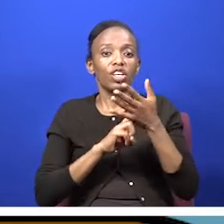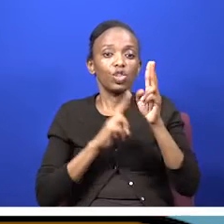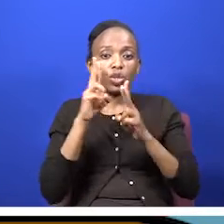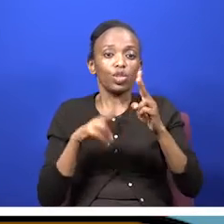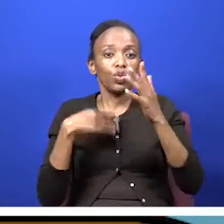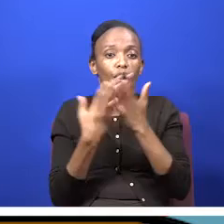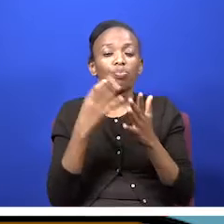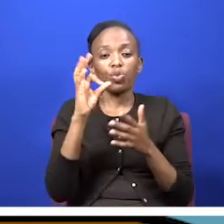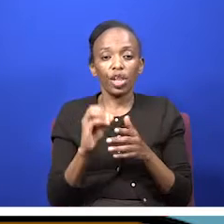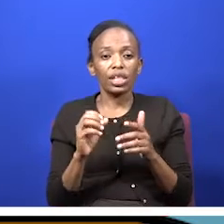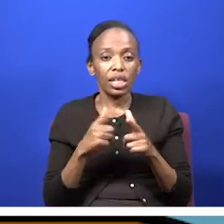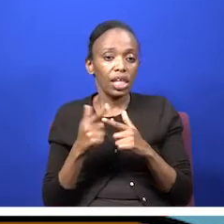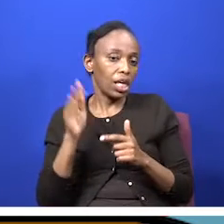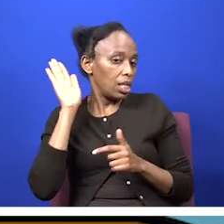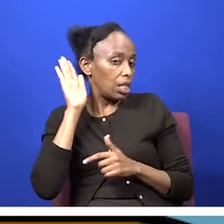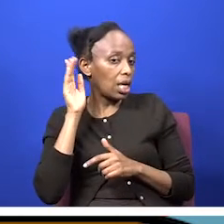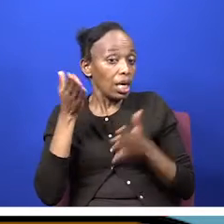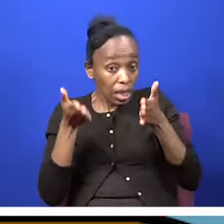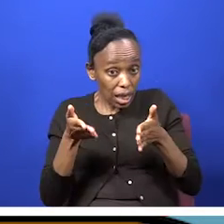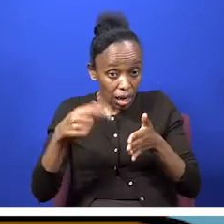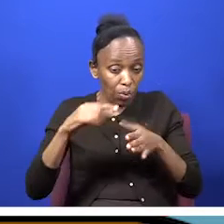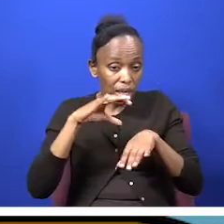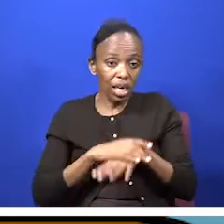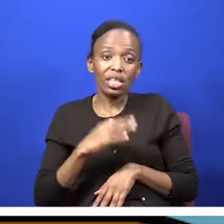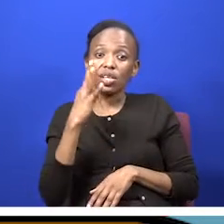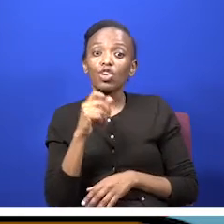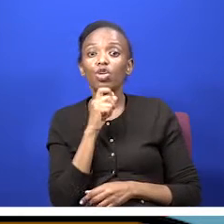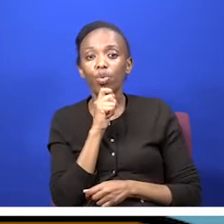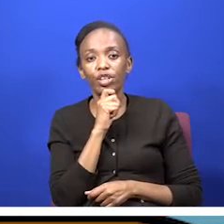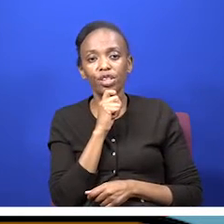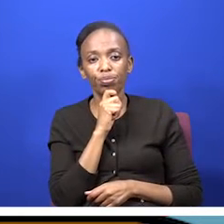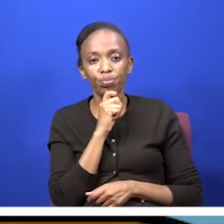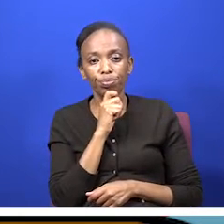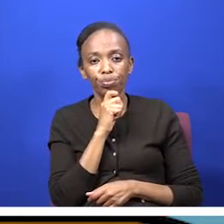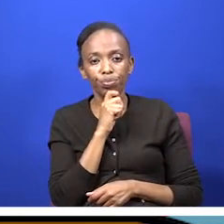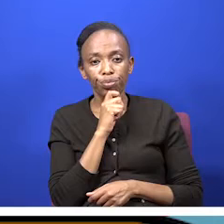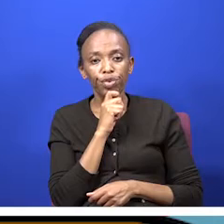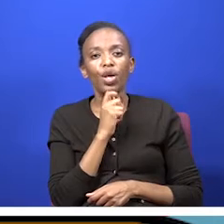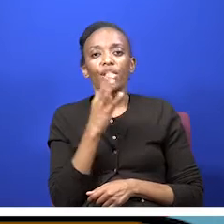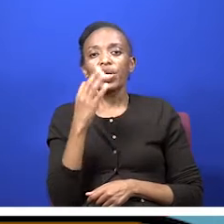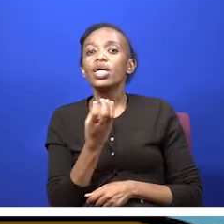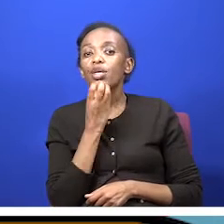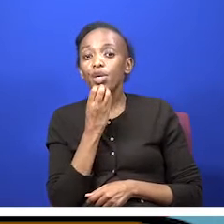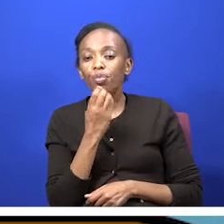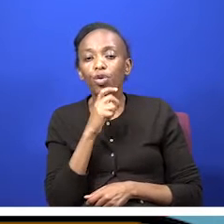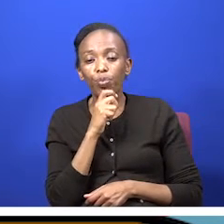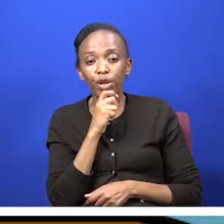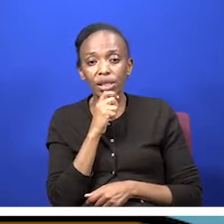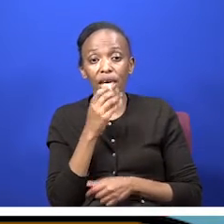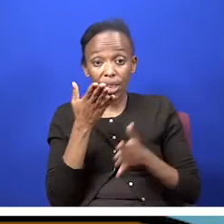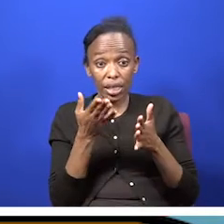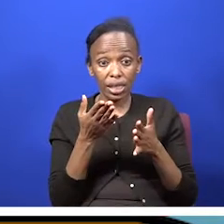3, verses 22 to 30. And here we find three boys, three Hebrew